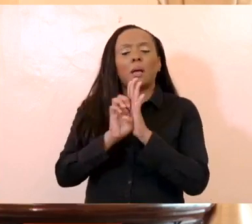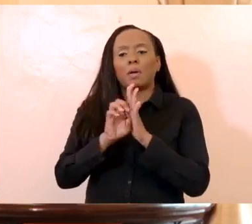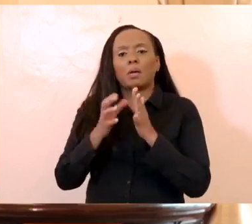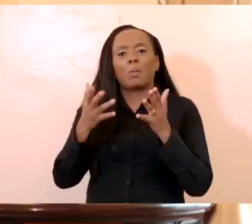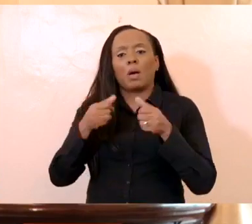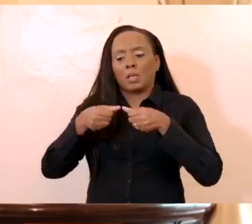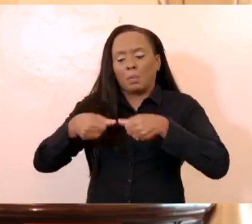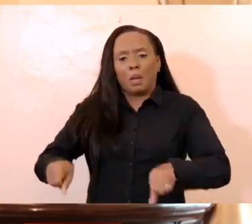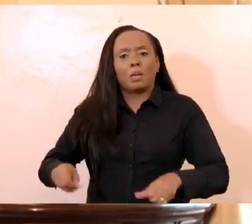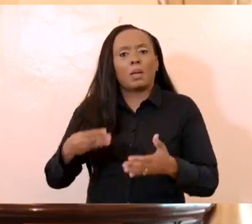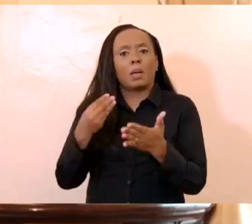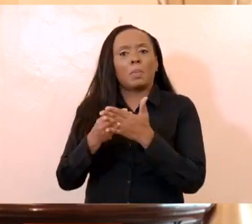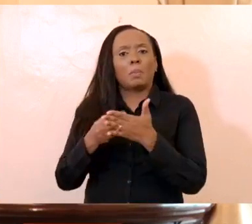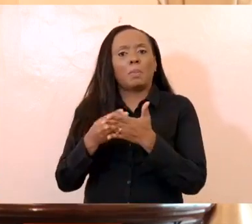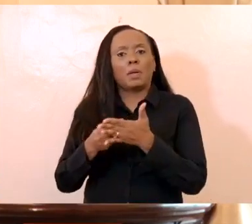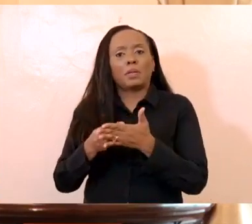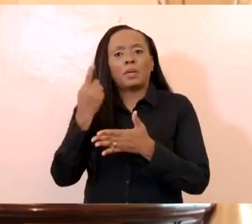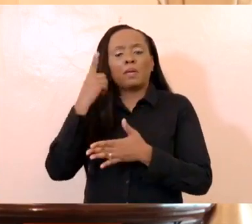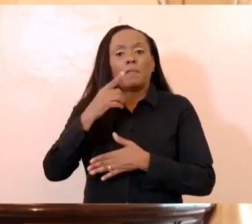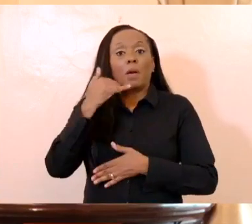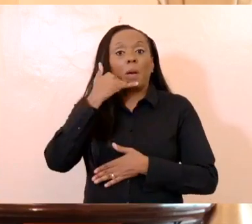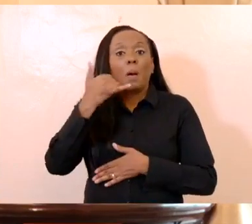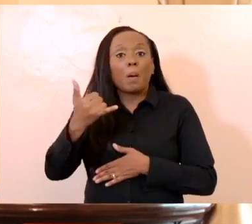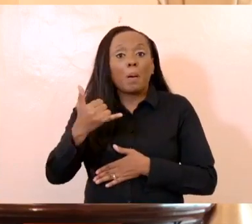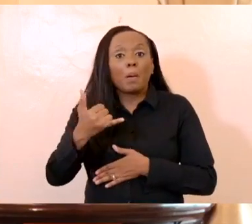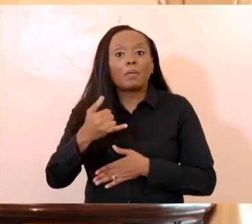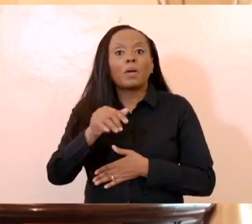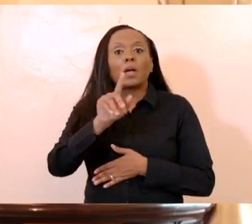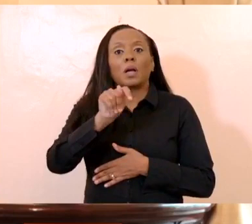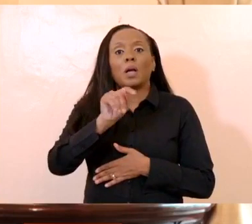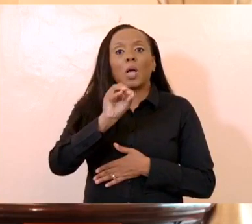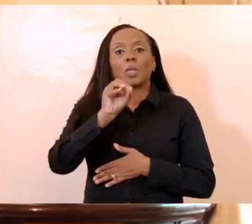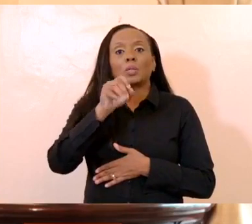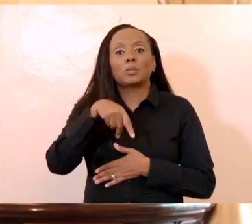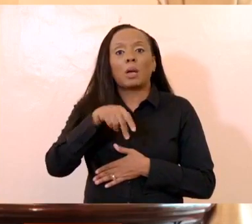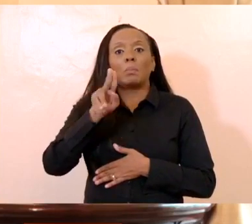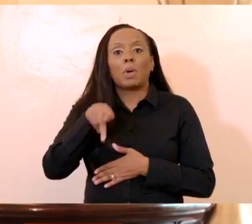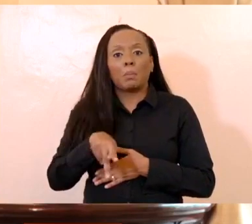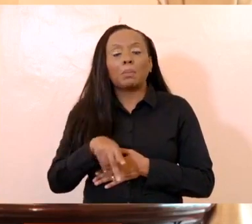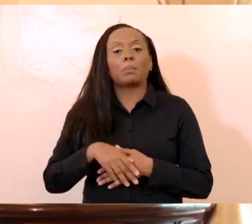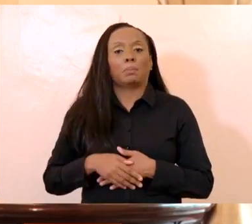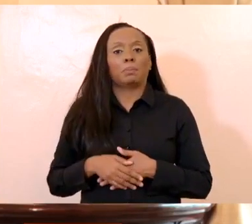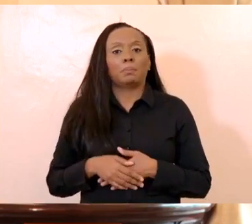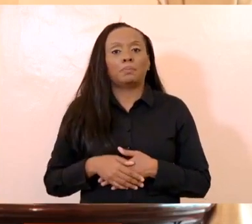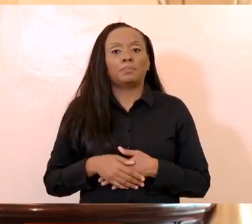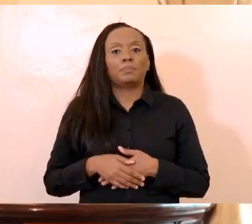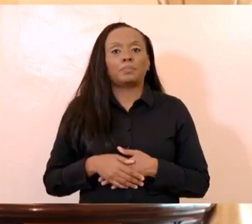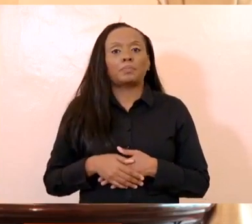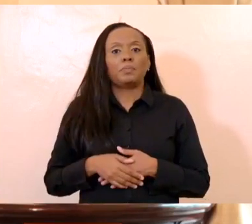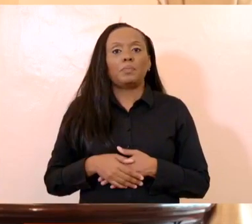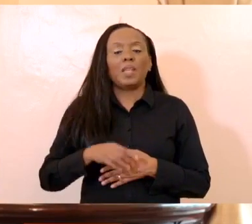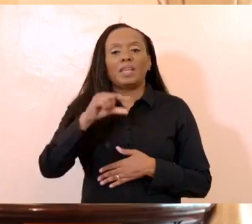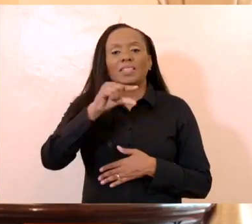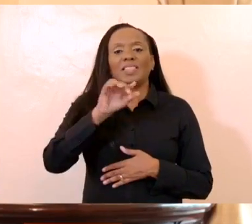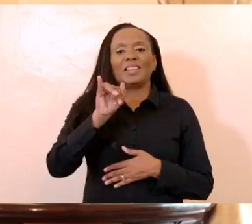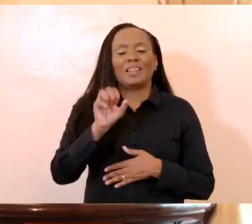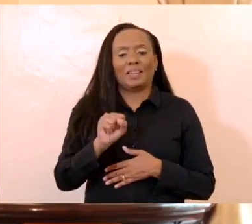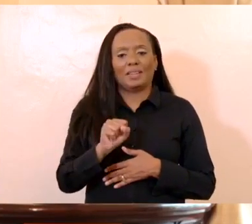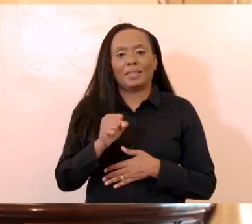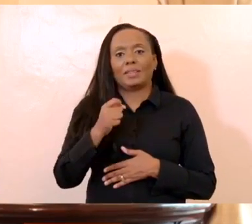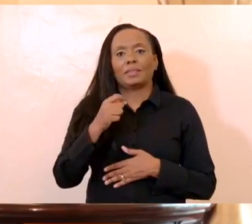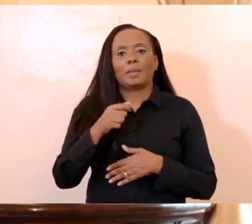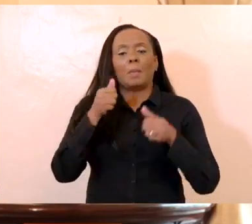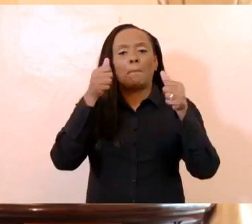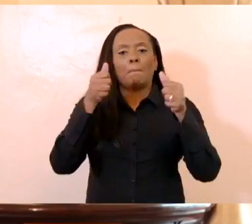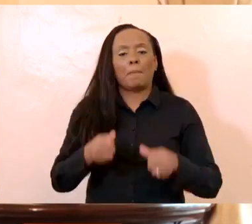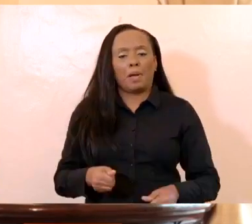commissary. Then GIS put out a release this week which advised that it was available through the M-Money platform. We're going to circulate that again.